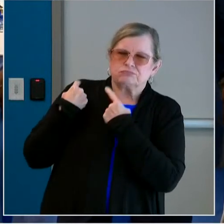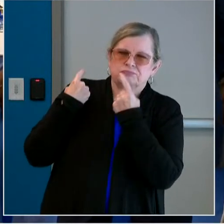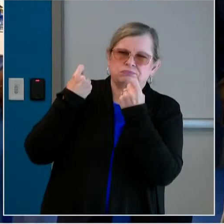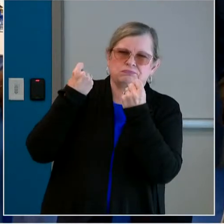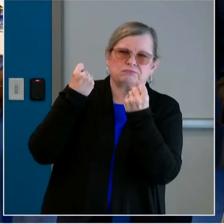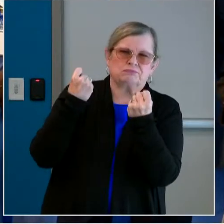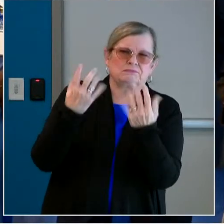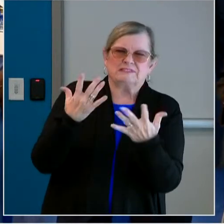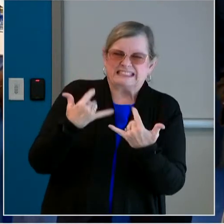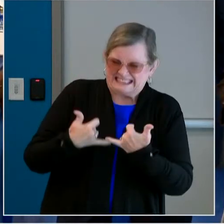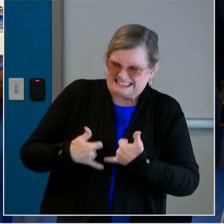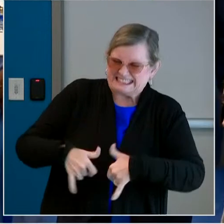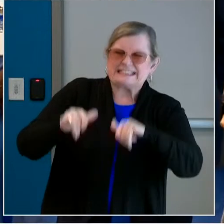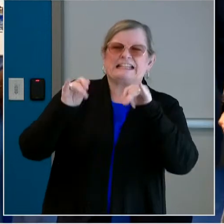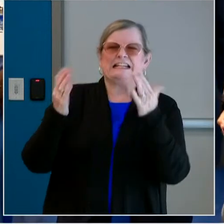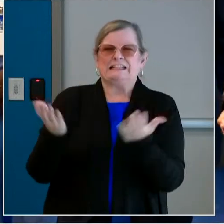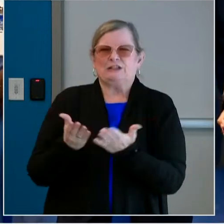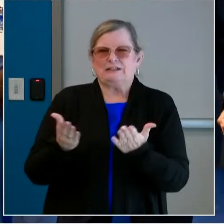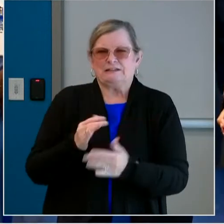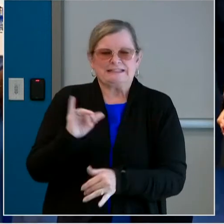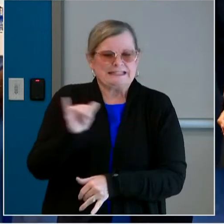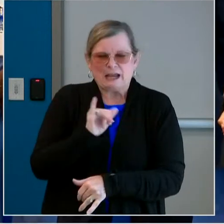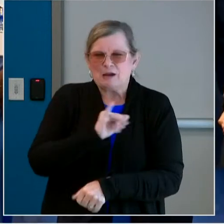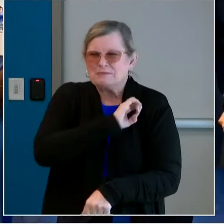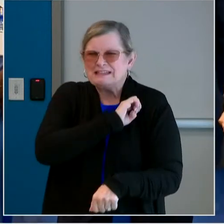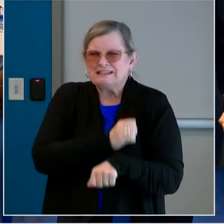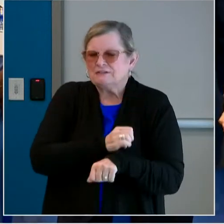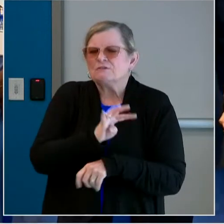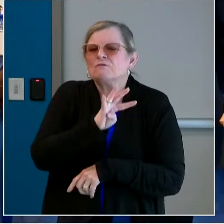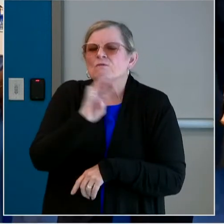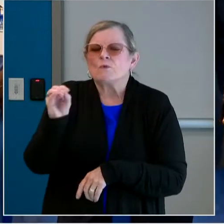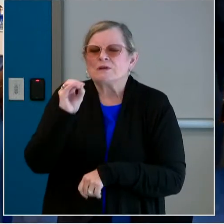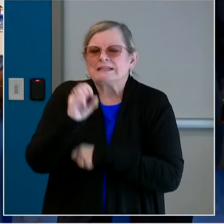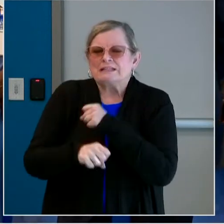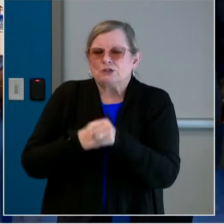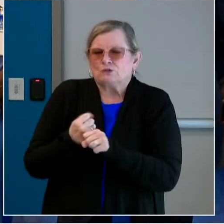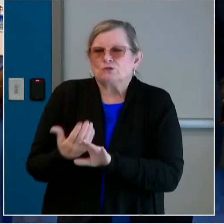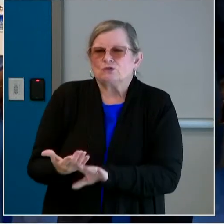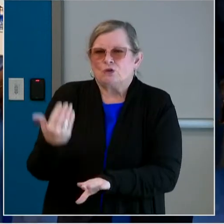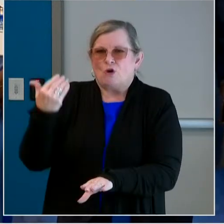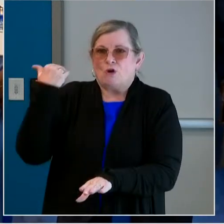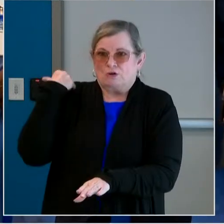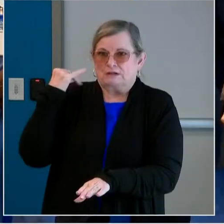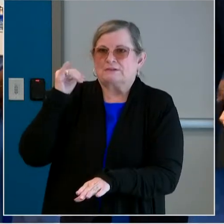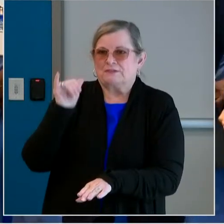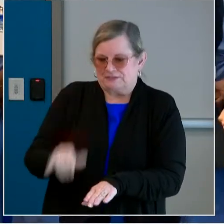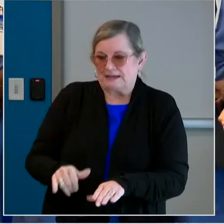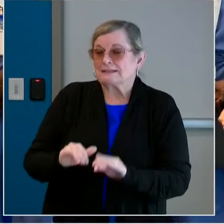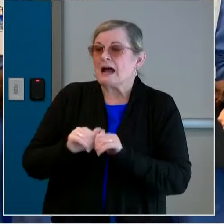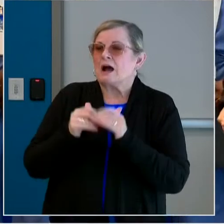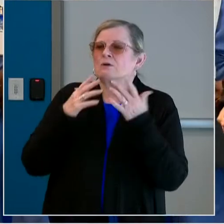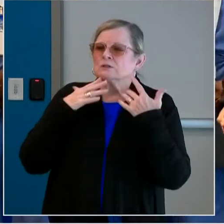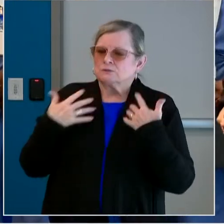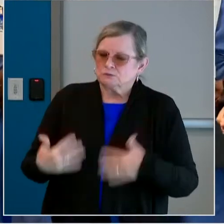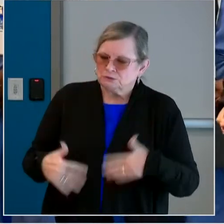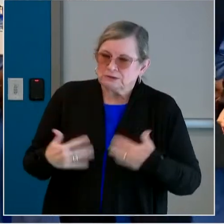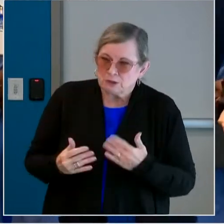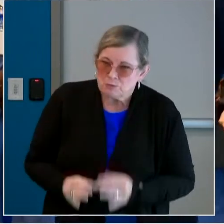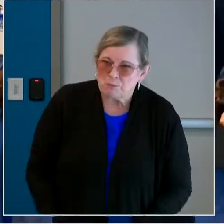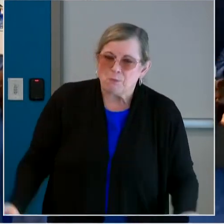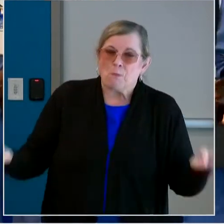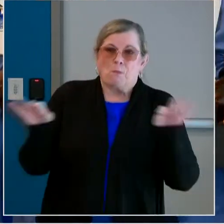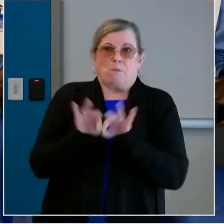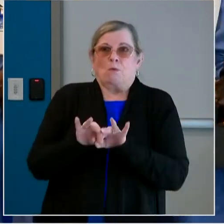much energy as 40 years ago, because that's how important the fight is, as everyone has already said. The fight is